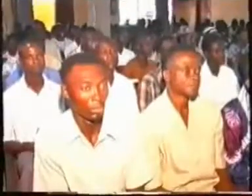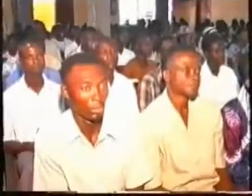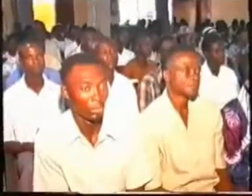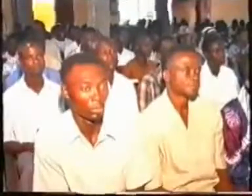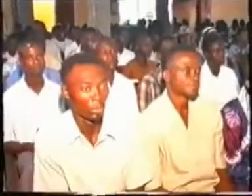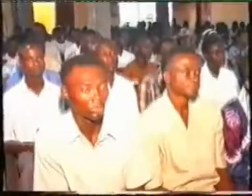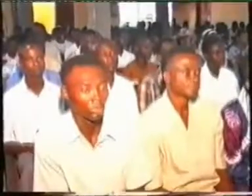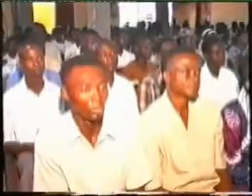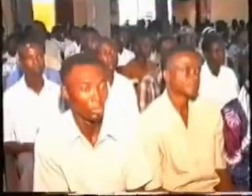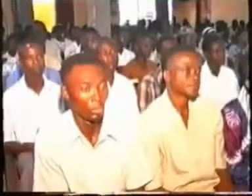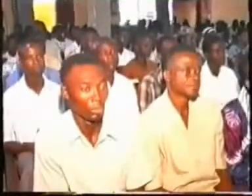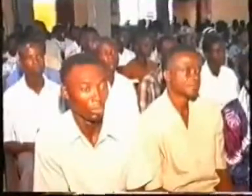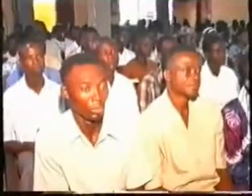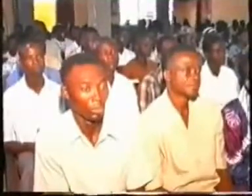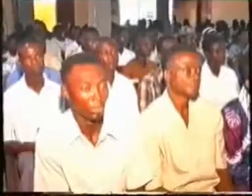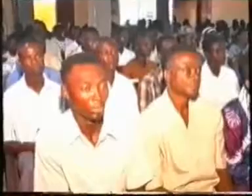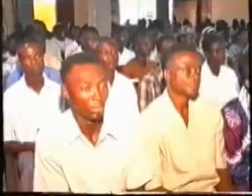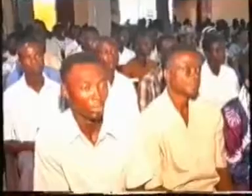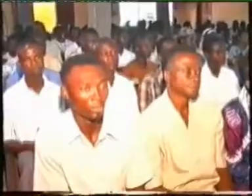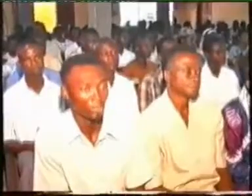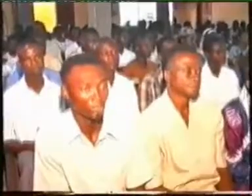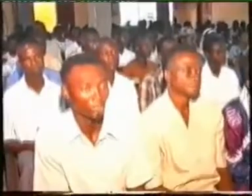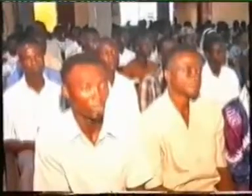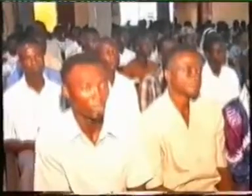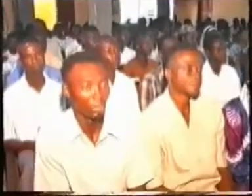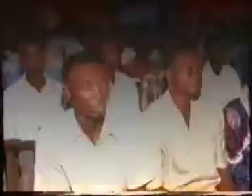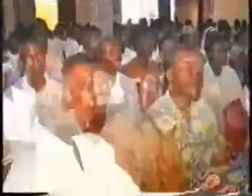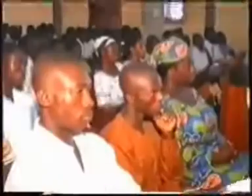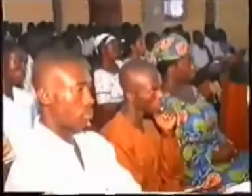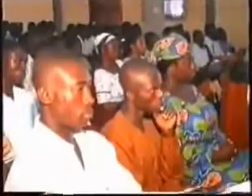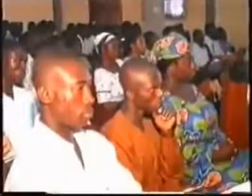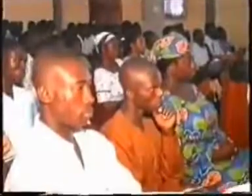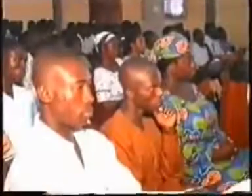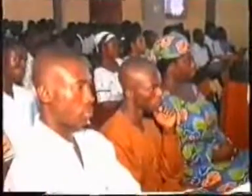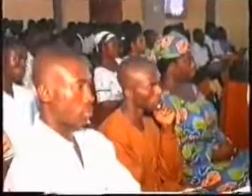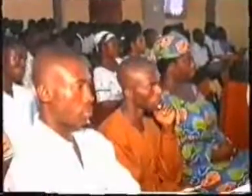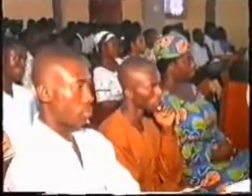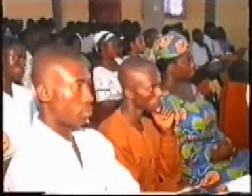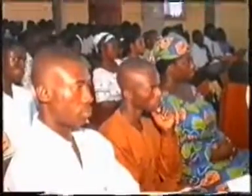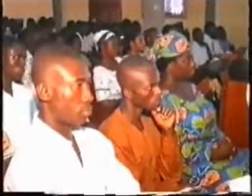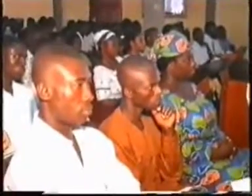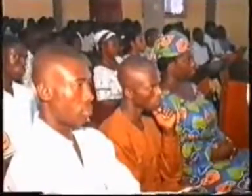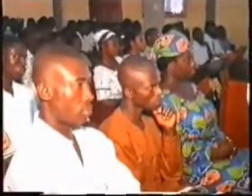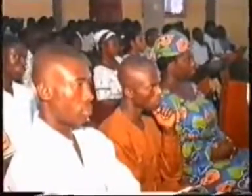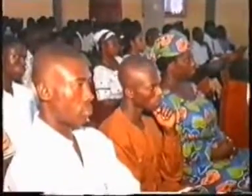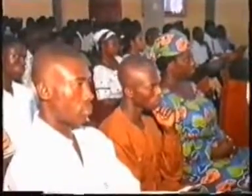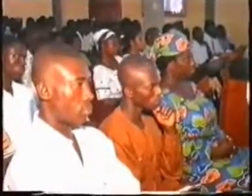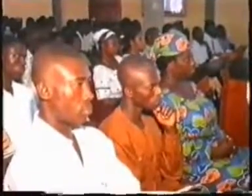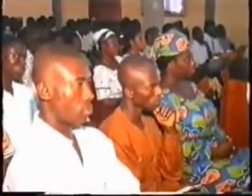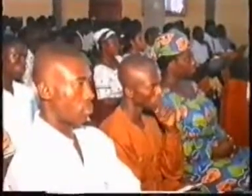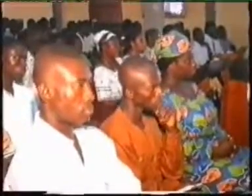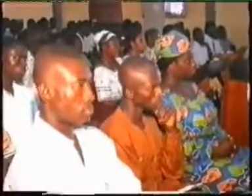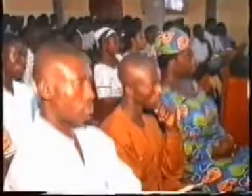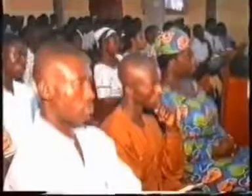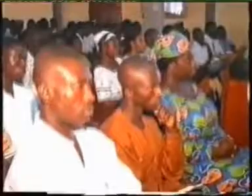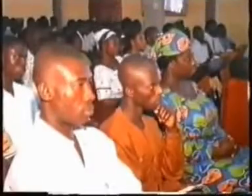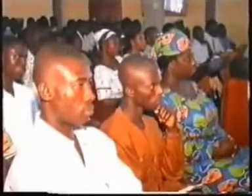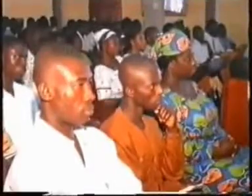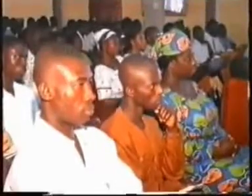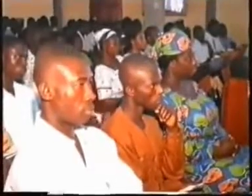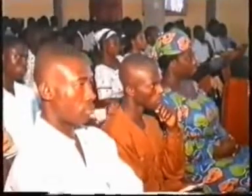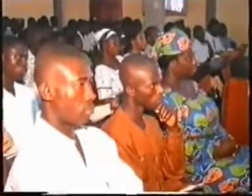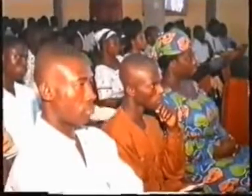and say. So ko asoria, sika udi kwabua o nyankupo edumano. E ya wo and awu decide.